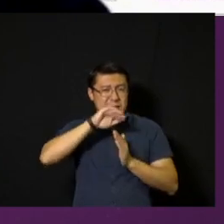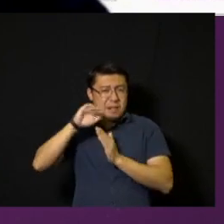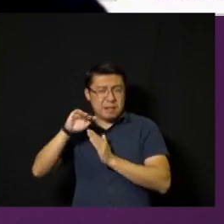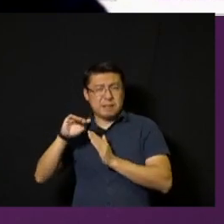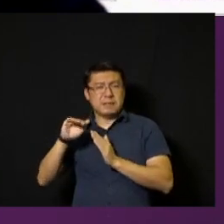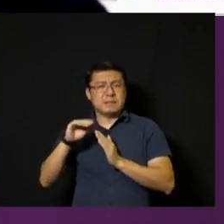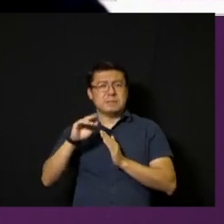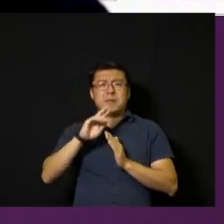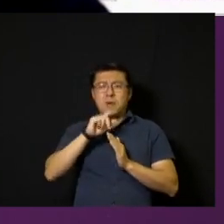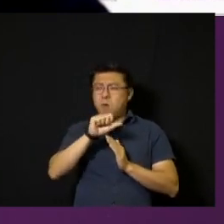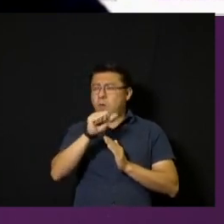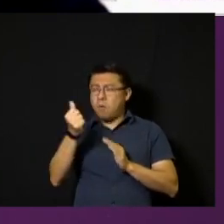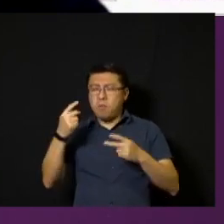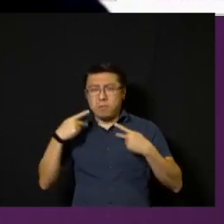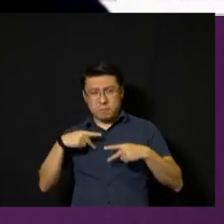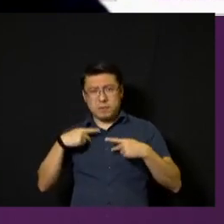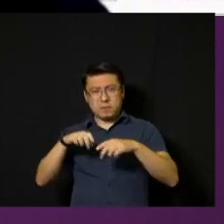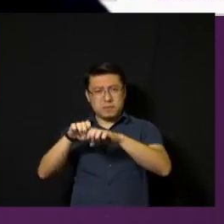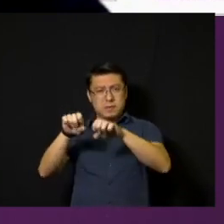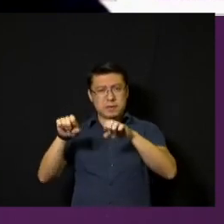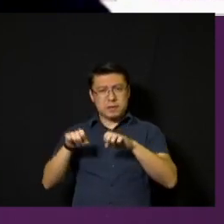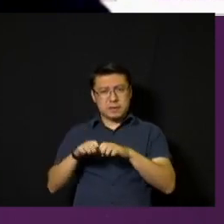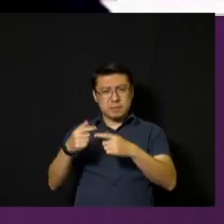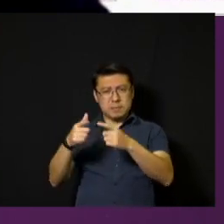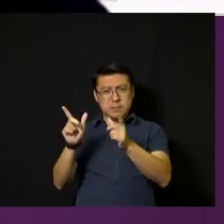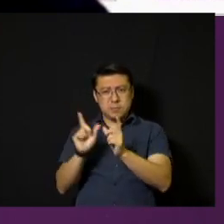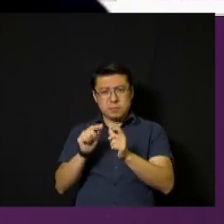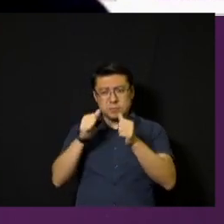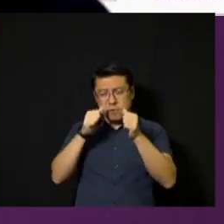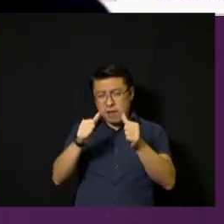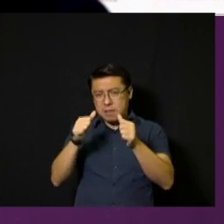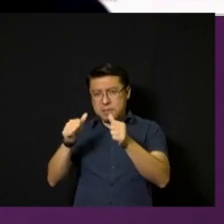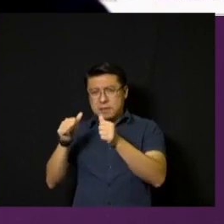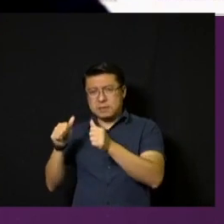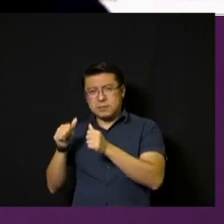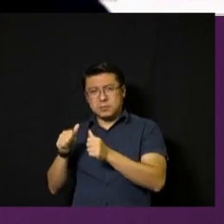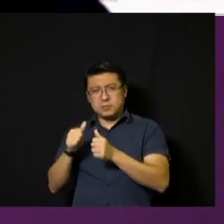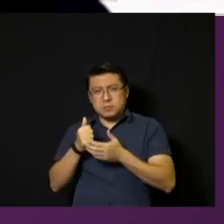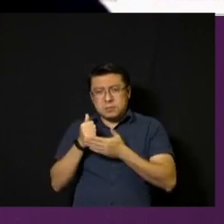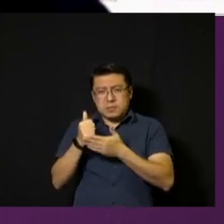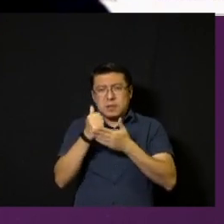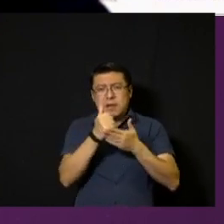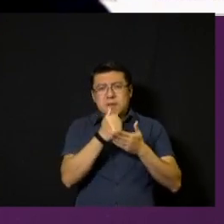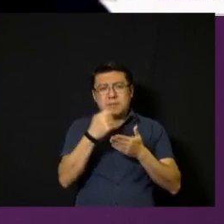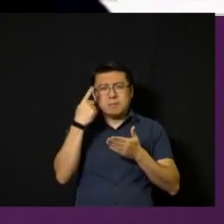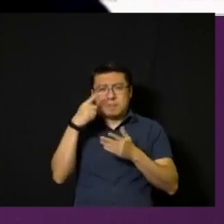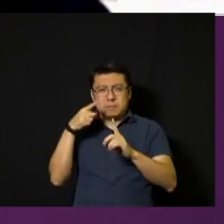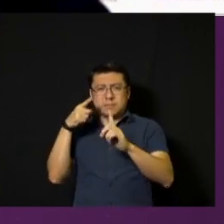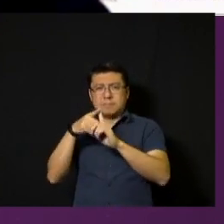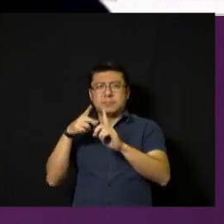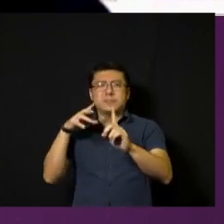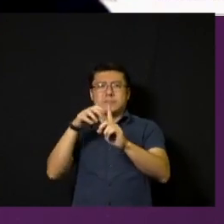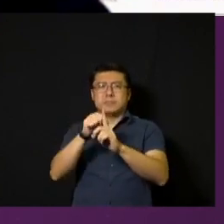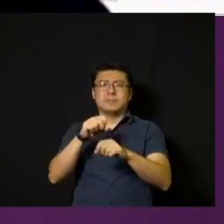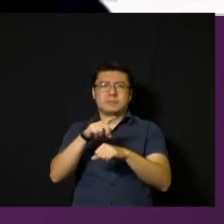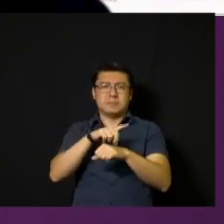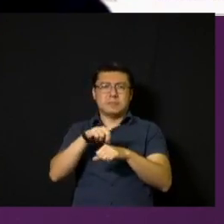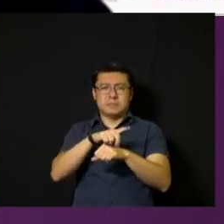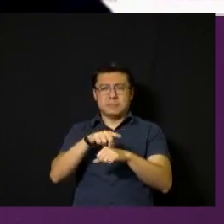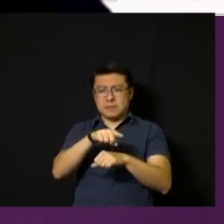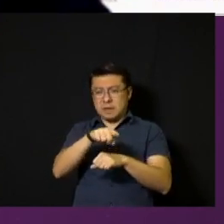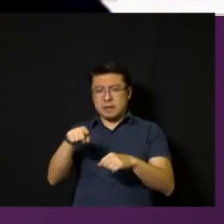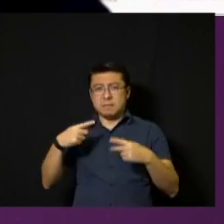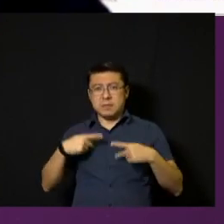that mere fact, people will connect with you. And people will